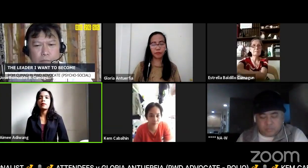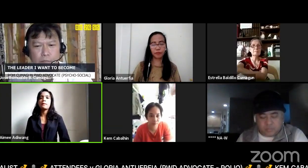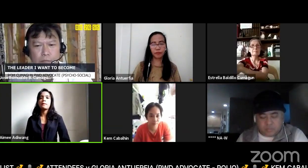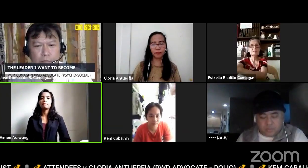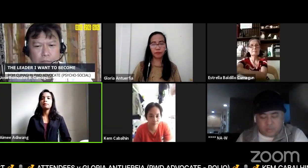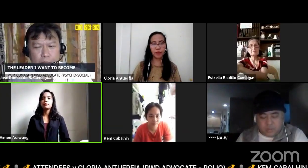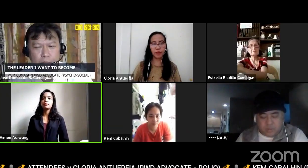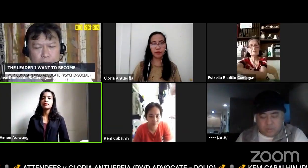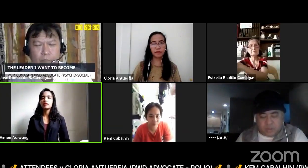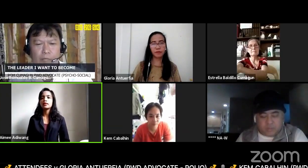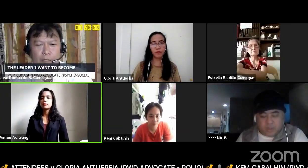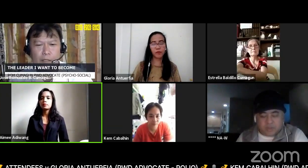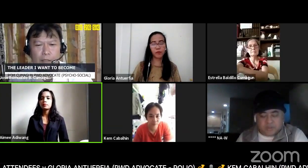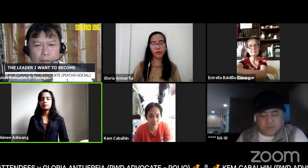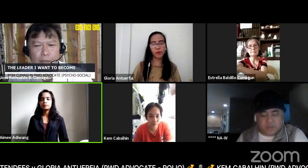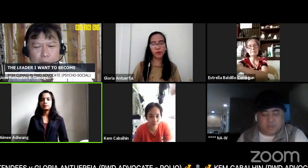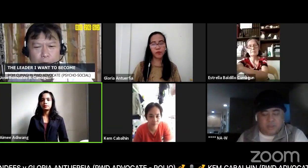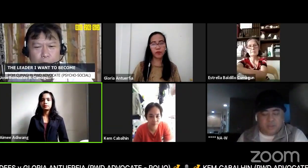example.